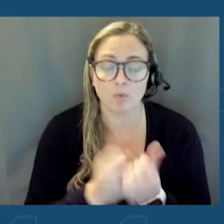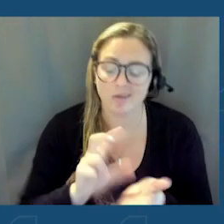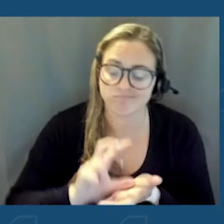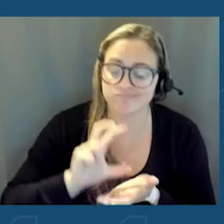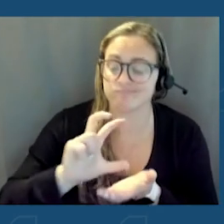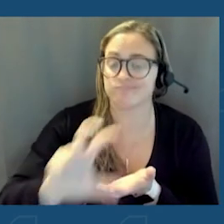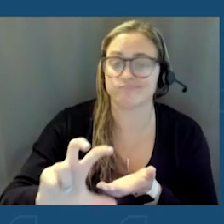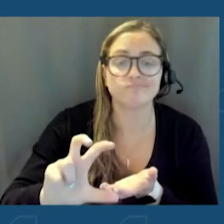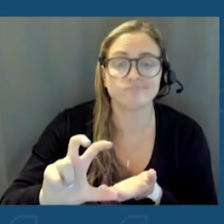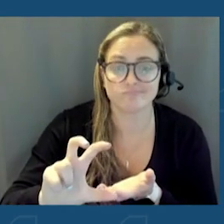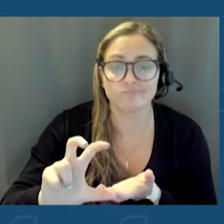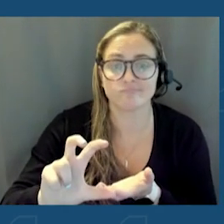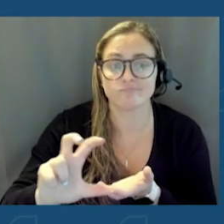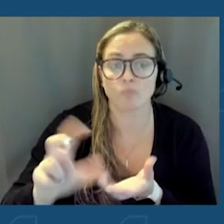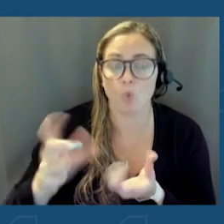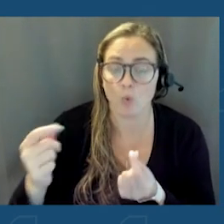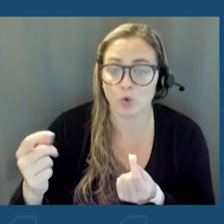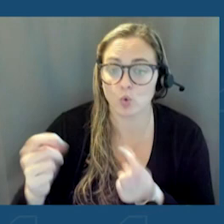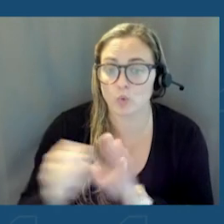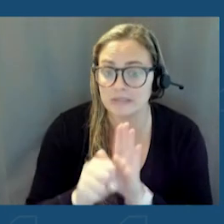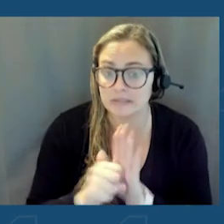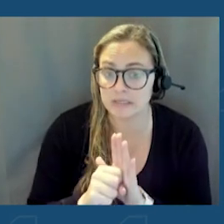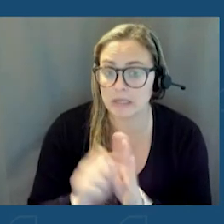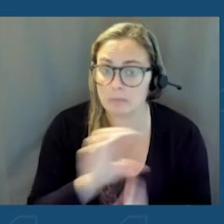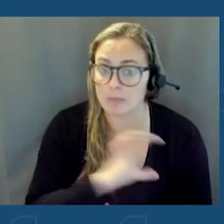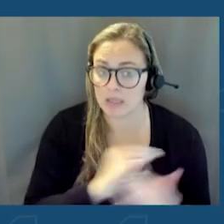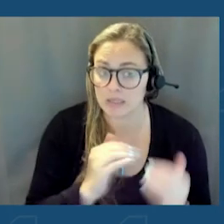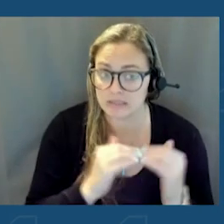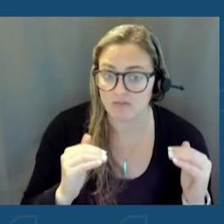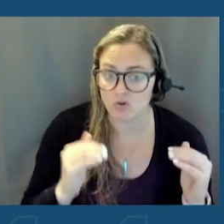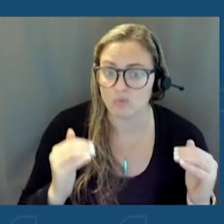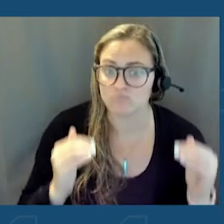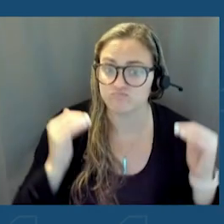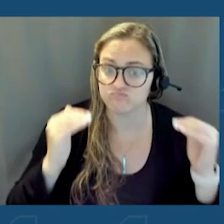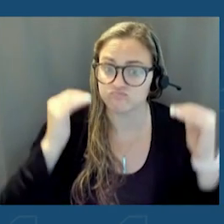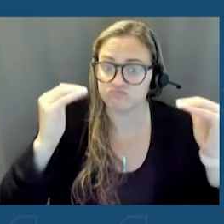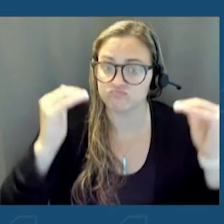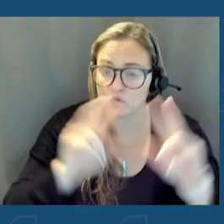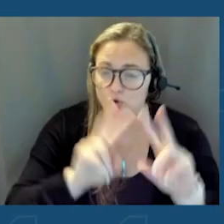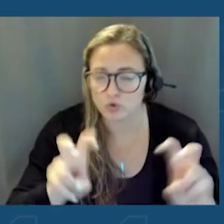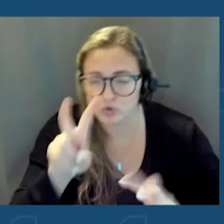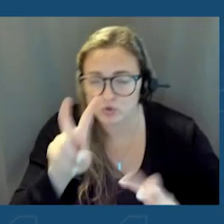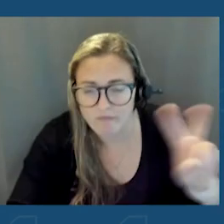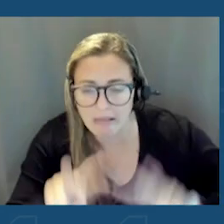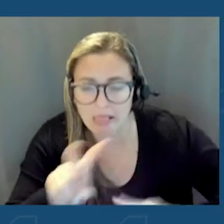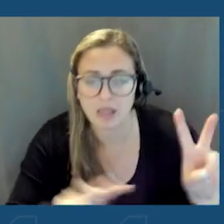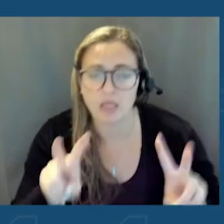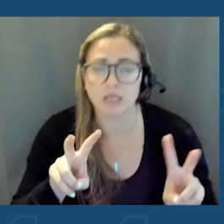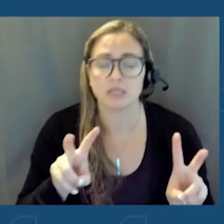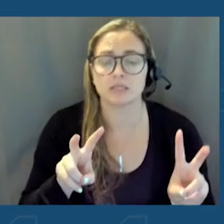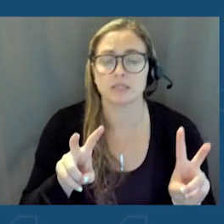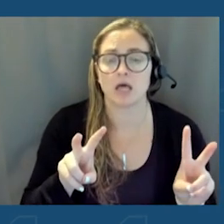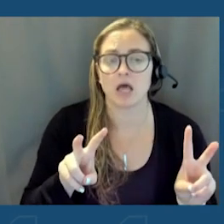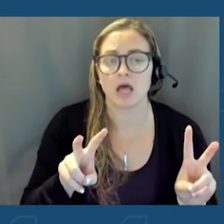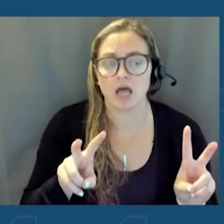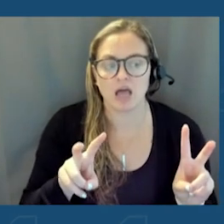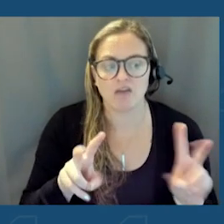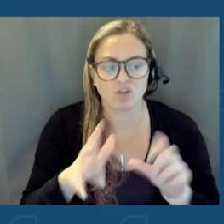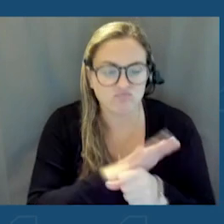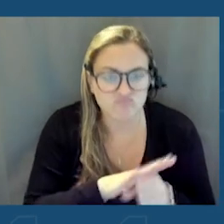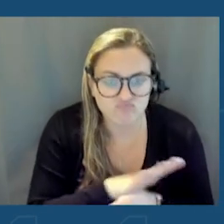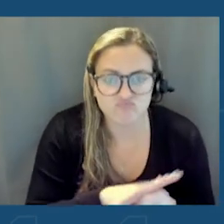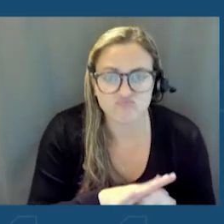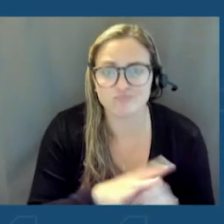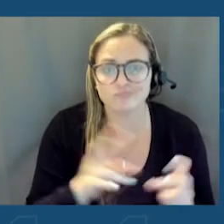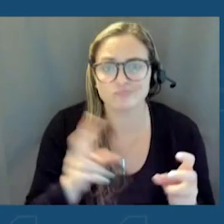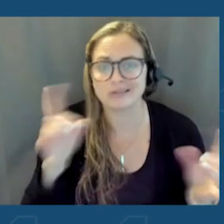into what we do at the state police level, ramping up our surveillance of domestic terrorism activities. I just launched a meeting